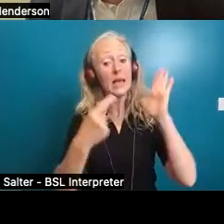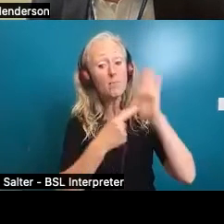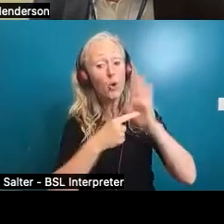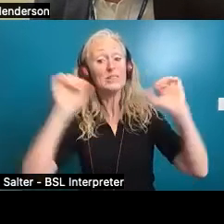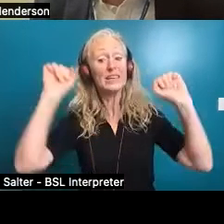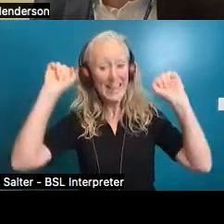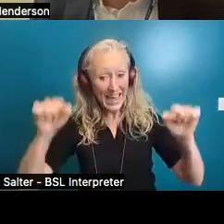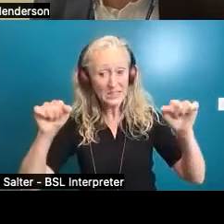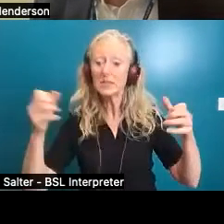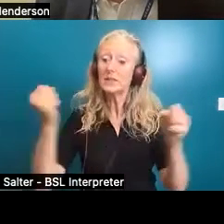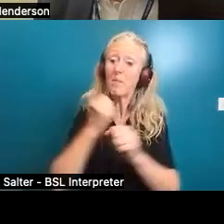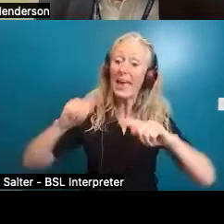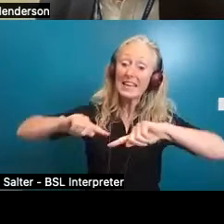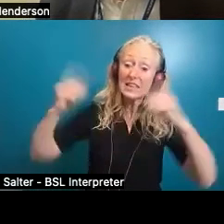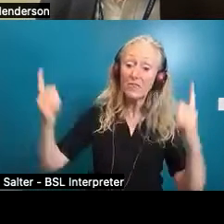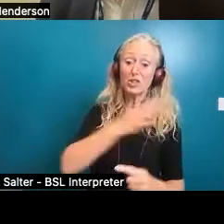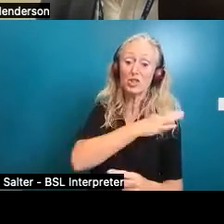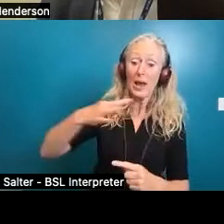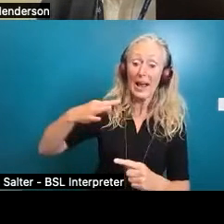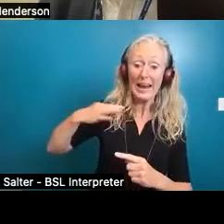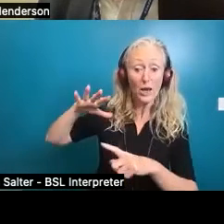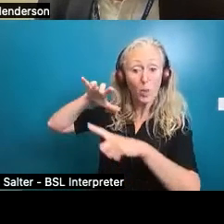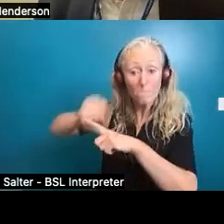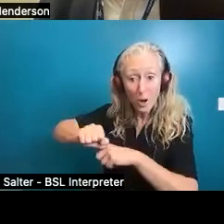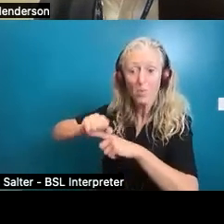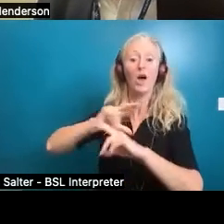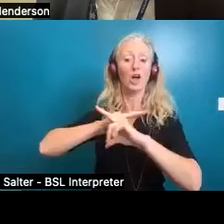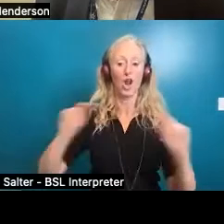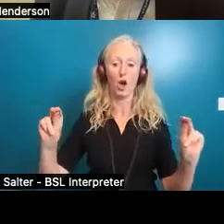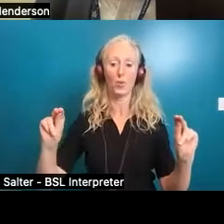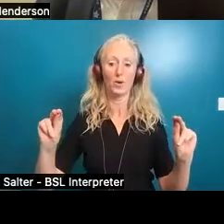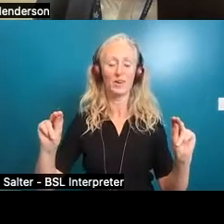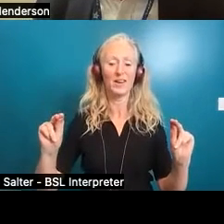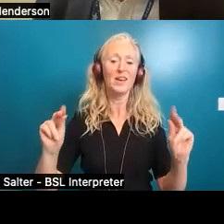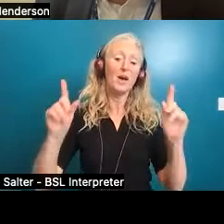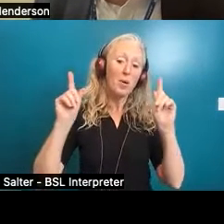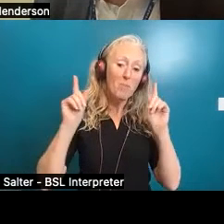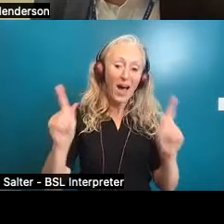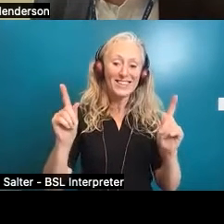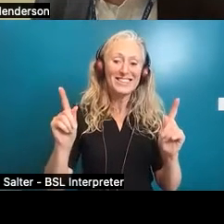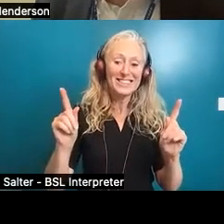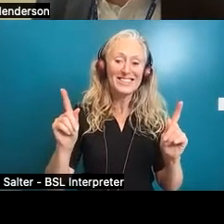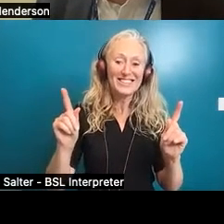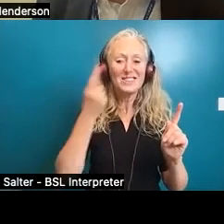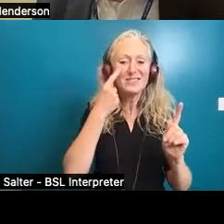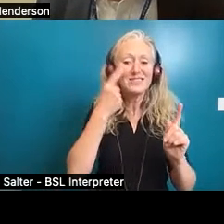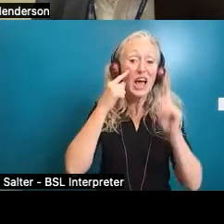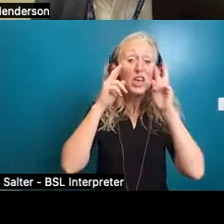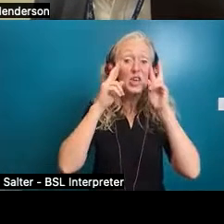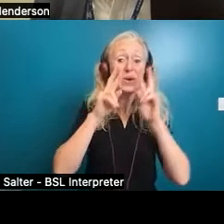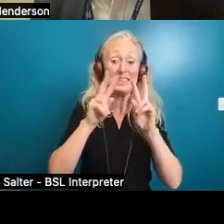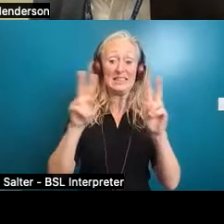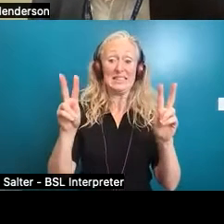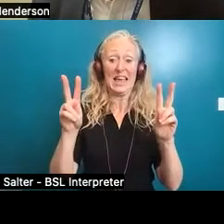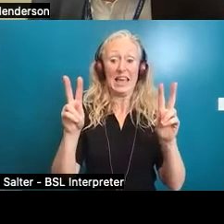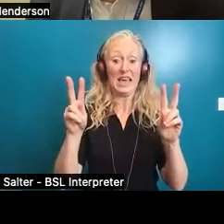clinical findings? No, it doesn't. But you can see, I understand, we all understand where these